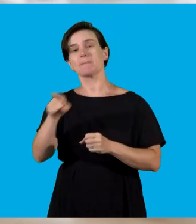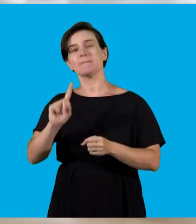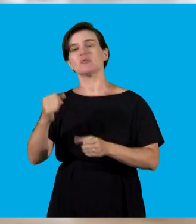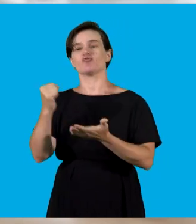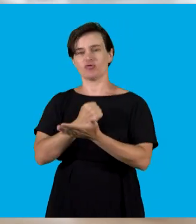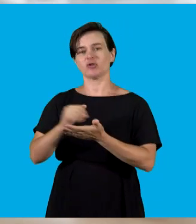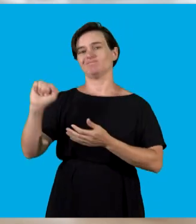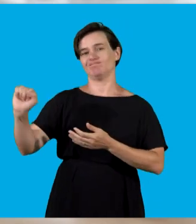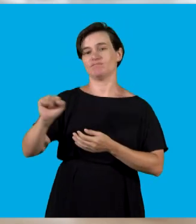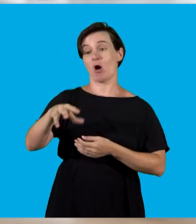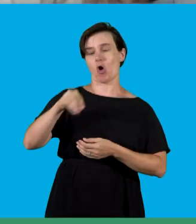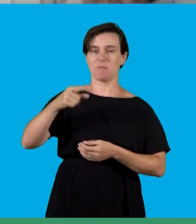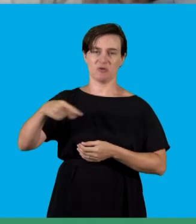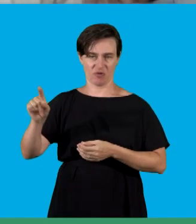from.